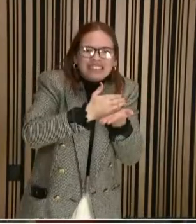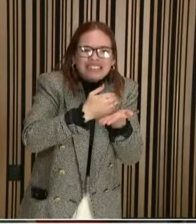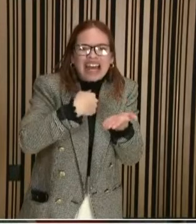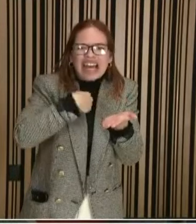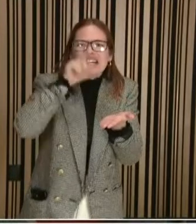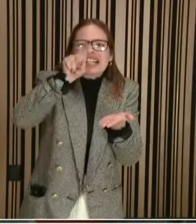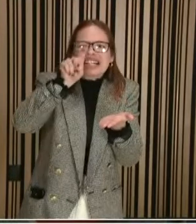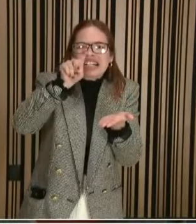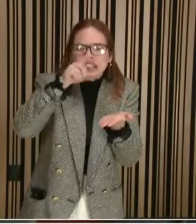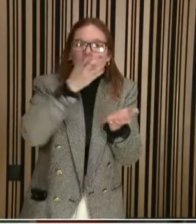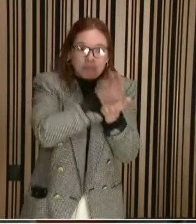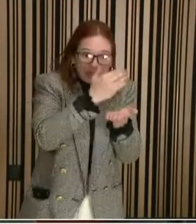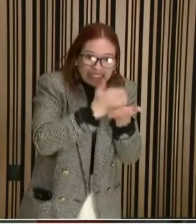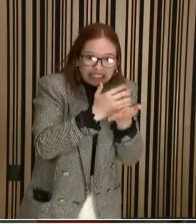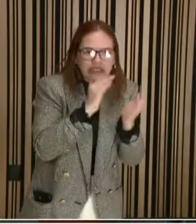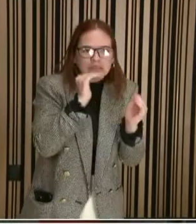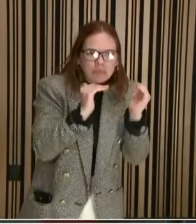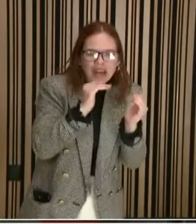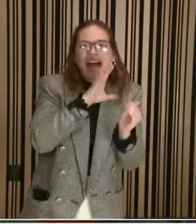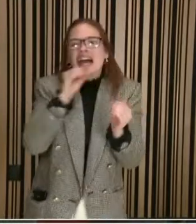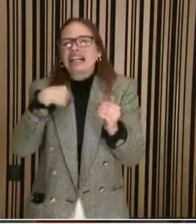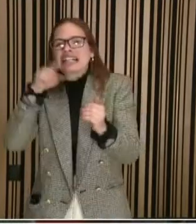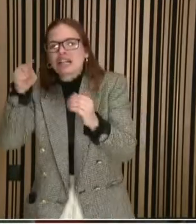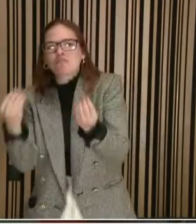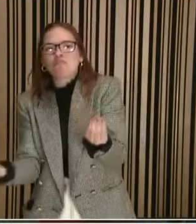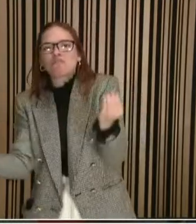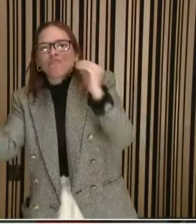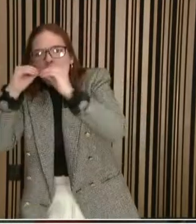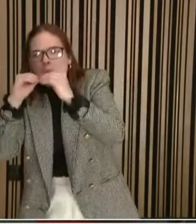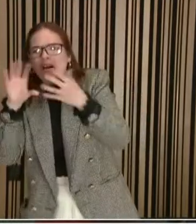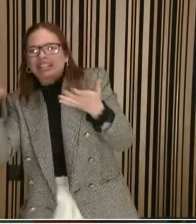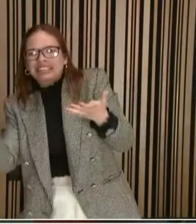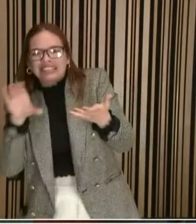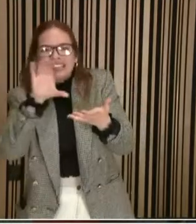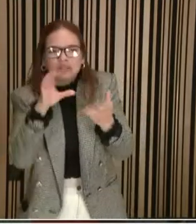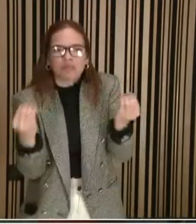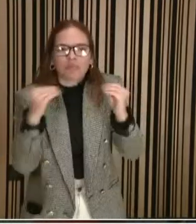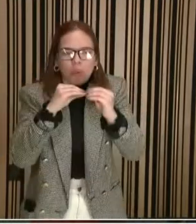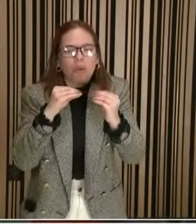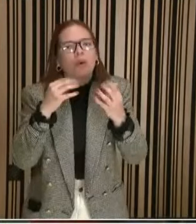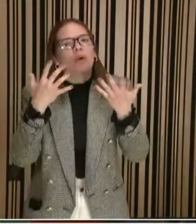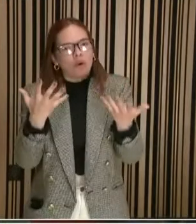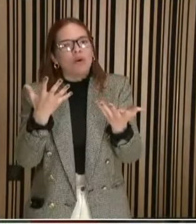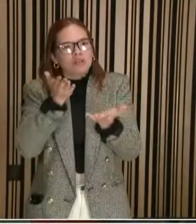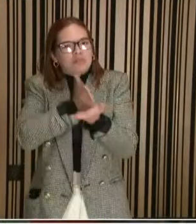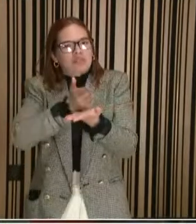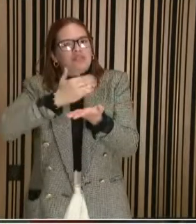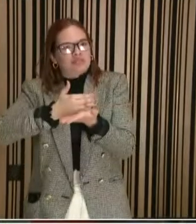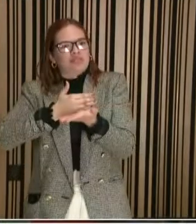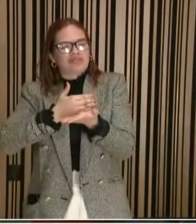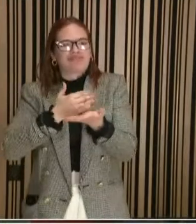district's strategic priorities that would allow us to